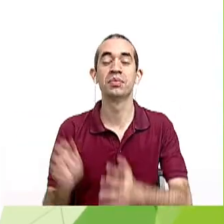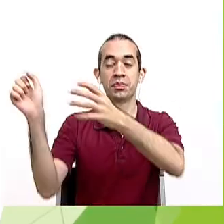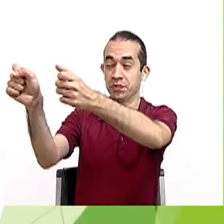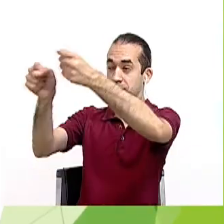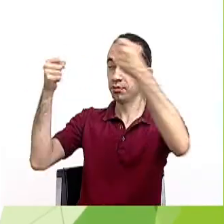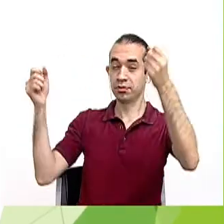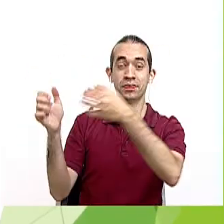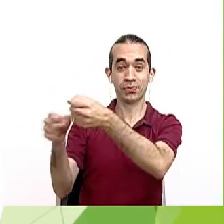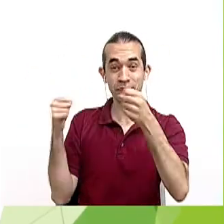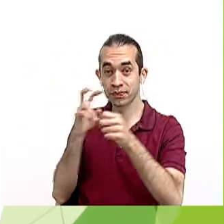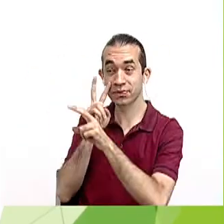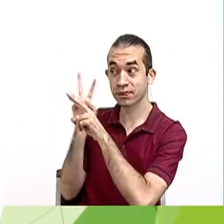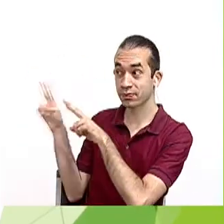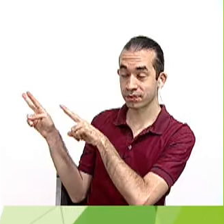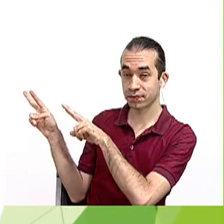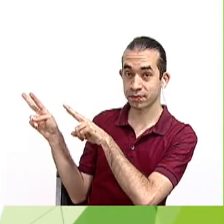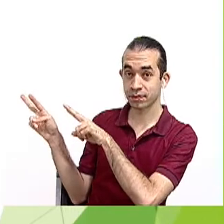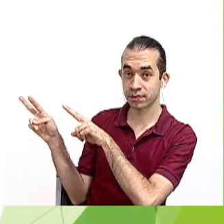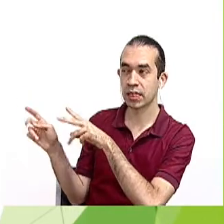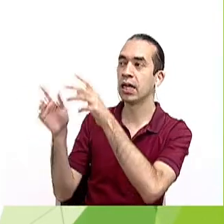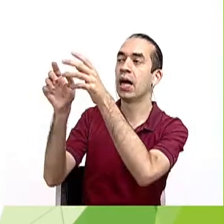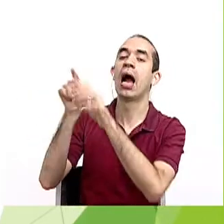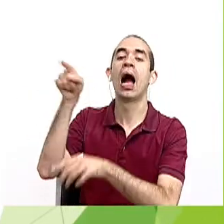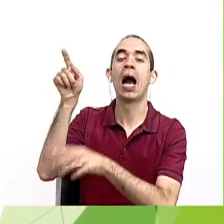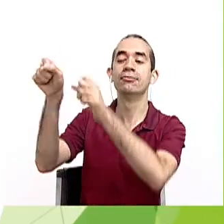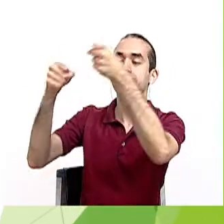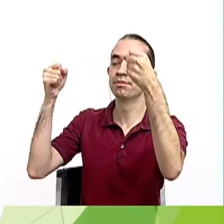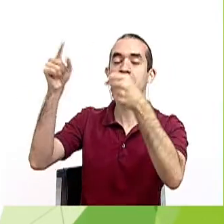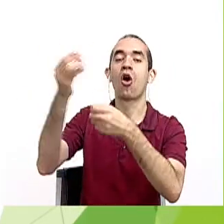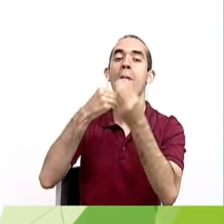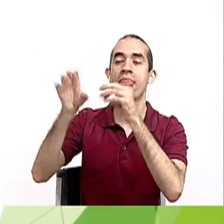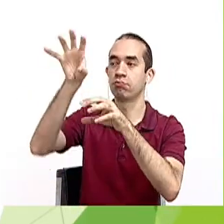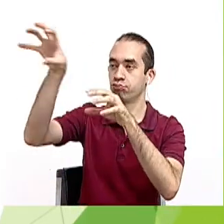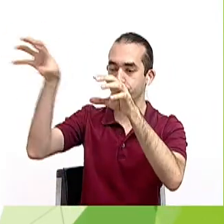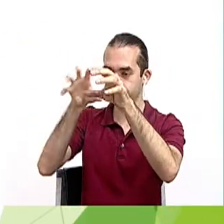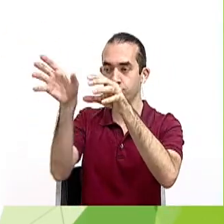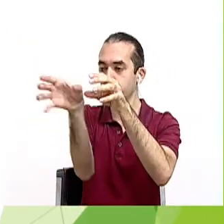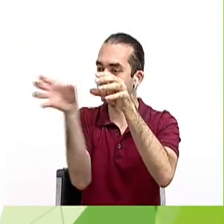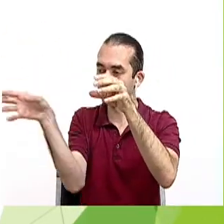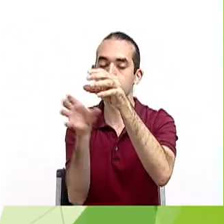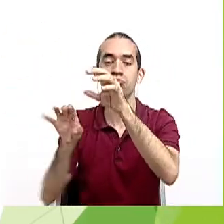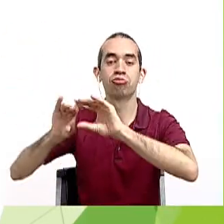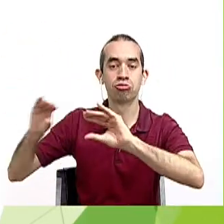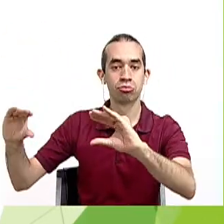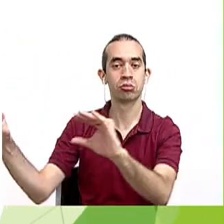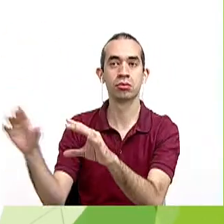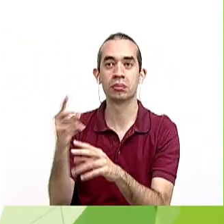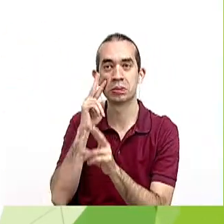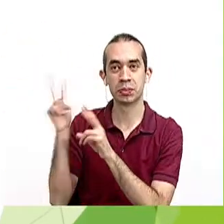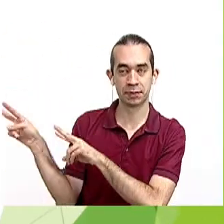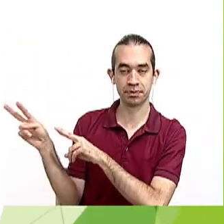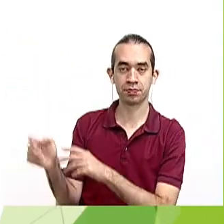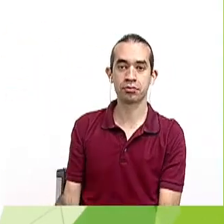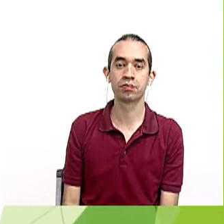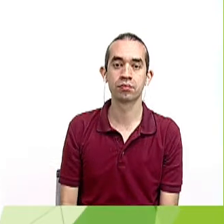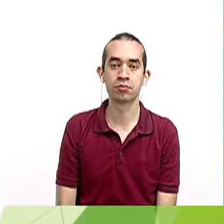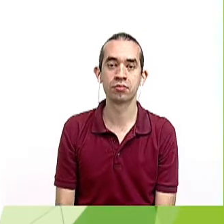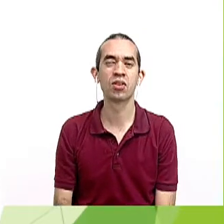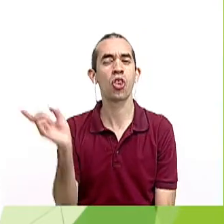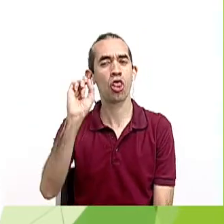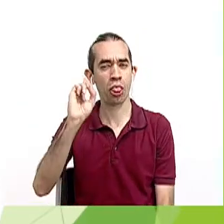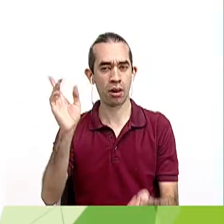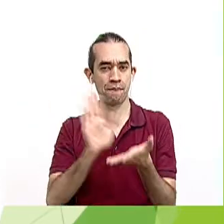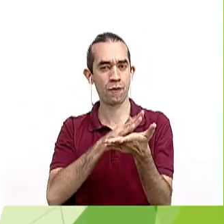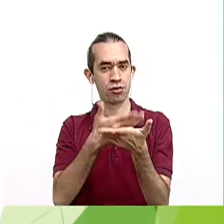Cupboard. The food is in the cupboard. The cupboard is that thing that you can see there and you use it in the kitchen,